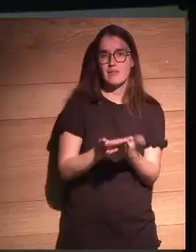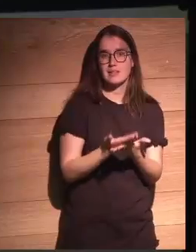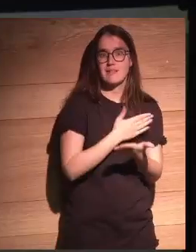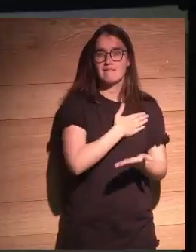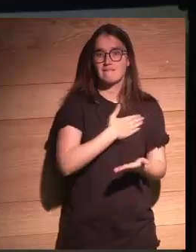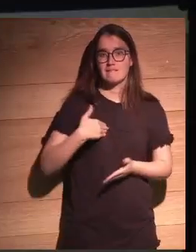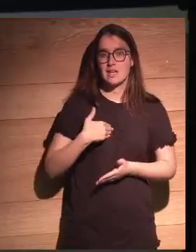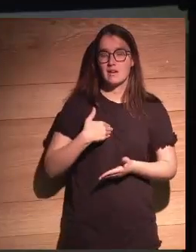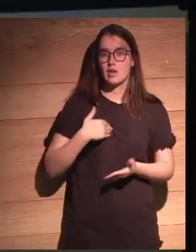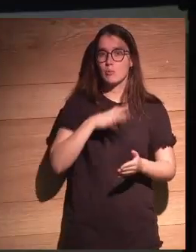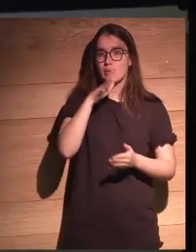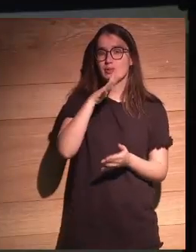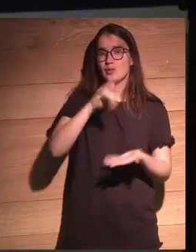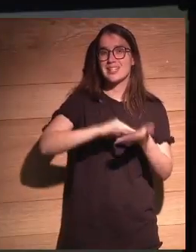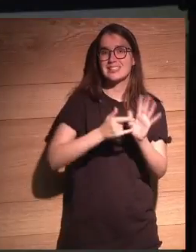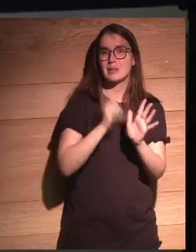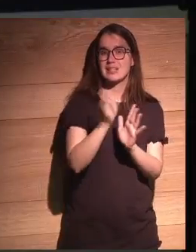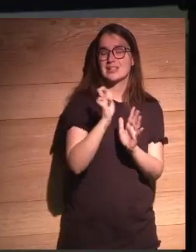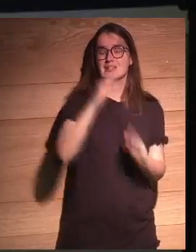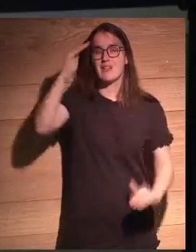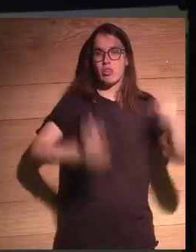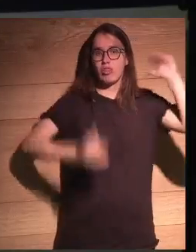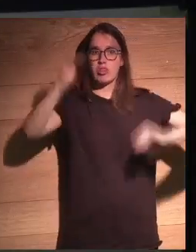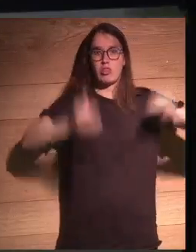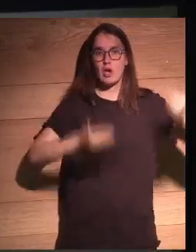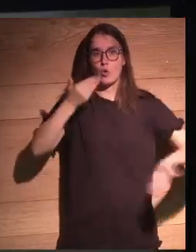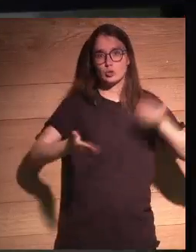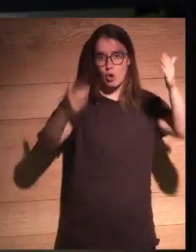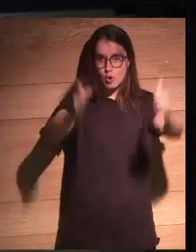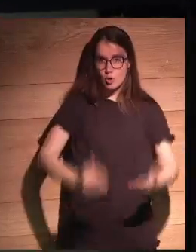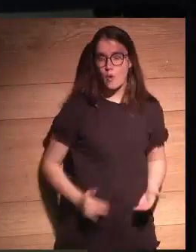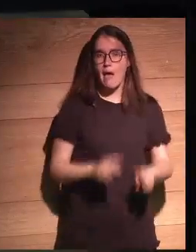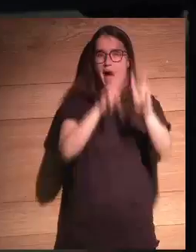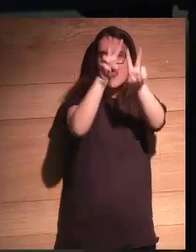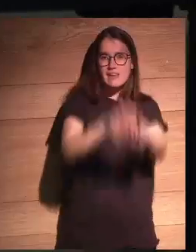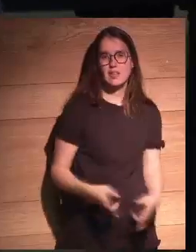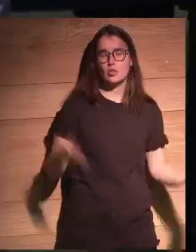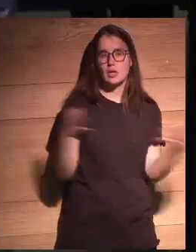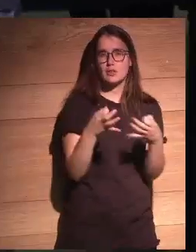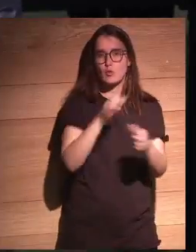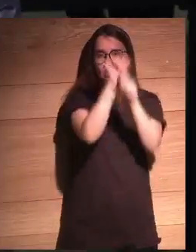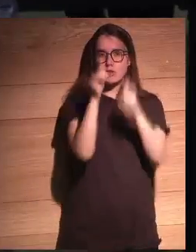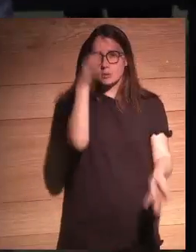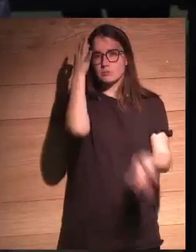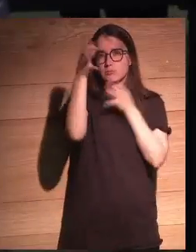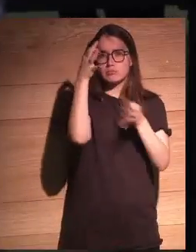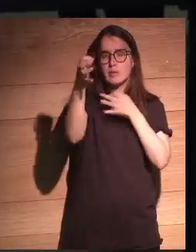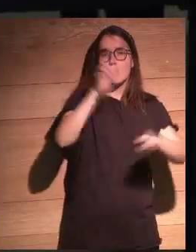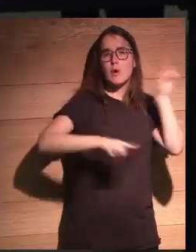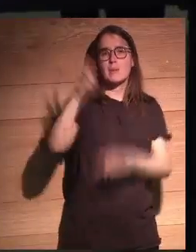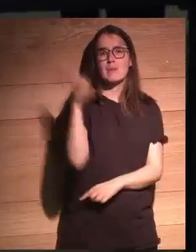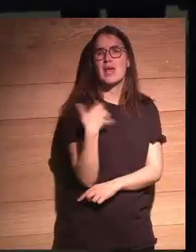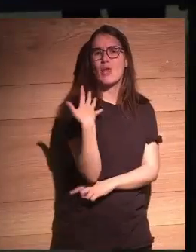These demands try to face and tackle the systemic causes of the injustice